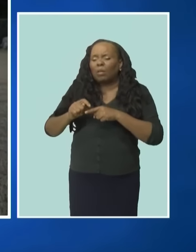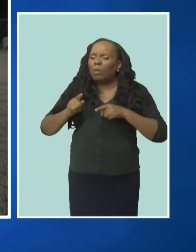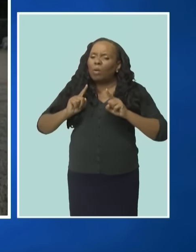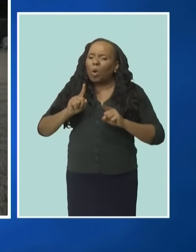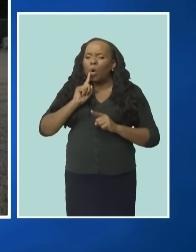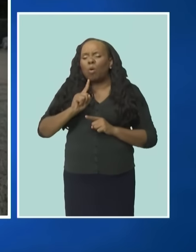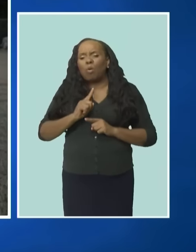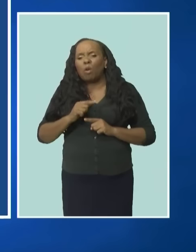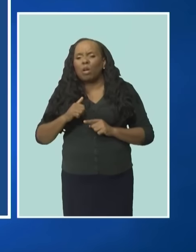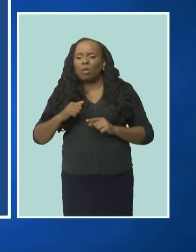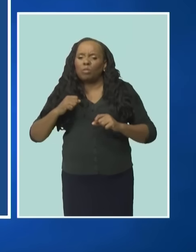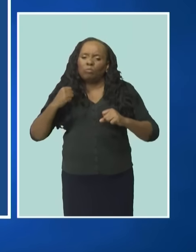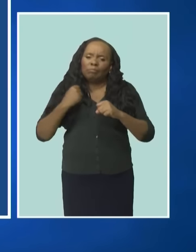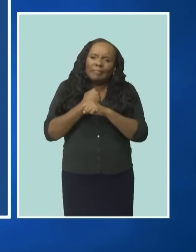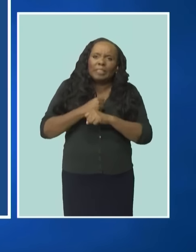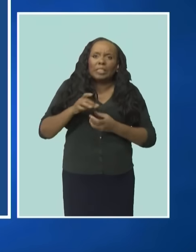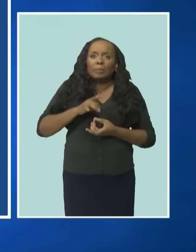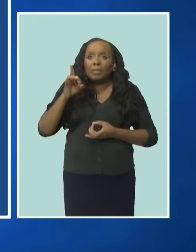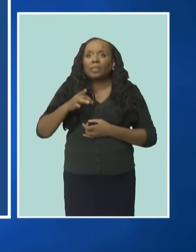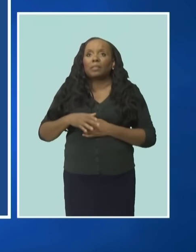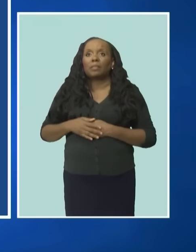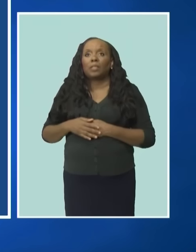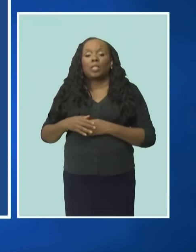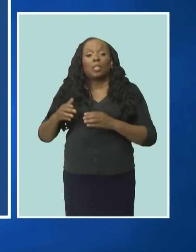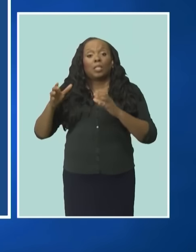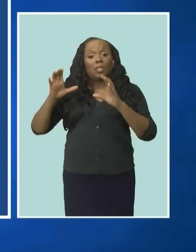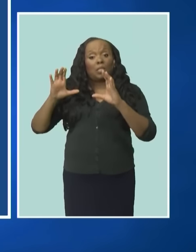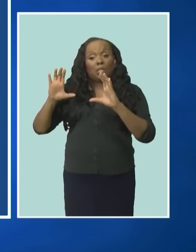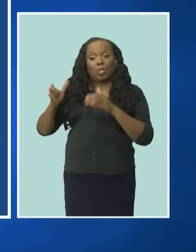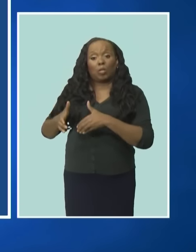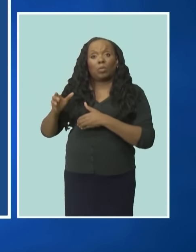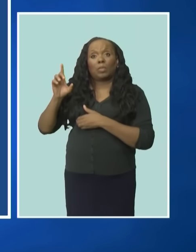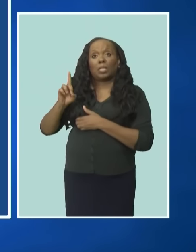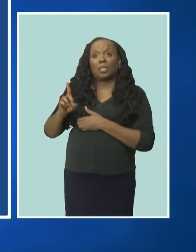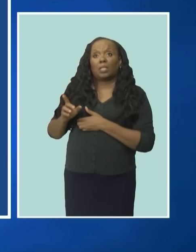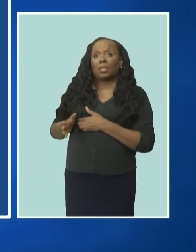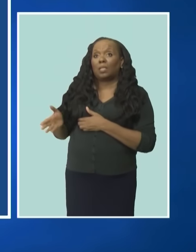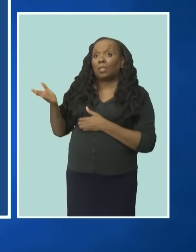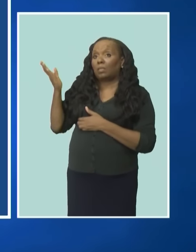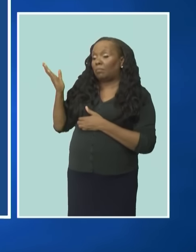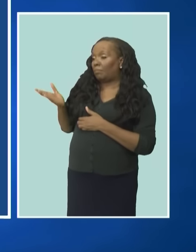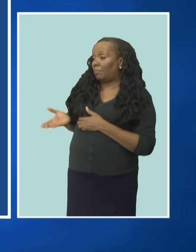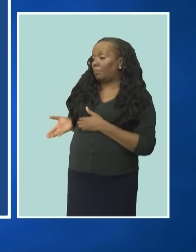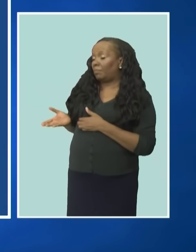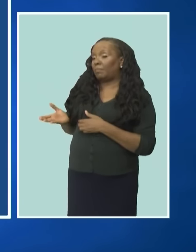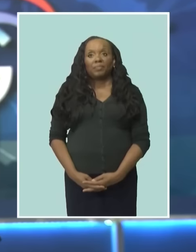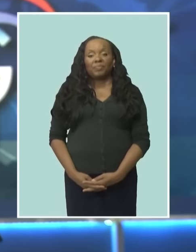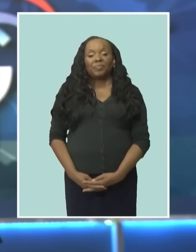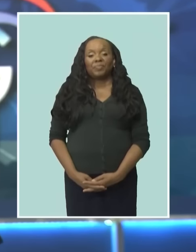we could get it done. FM Four Pillars are currently competing in Group D of the Prime